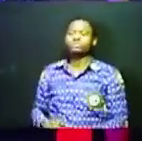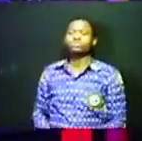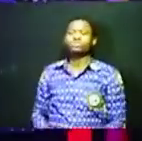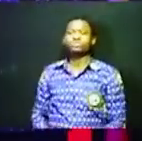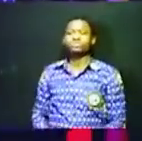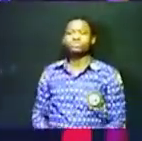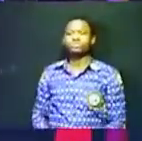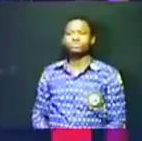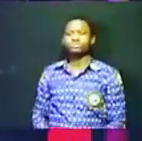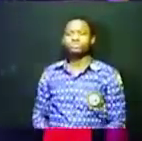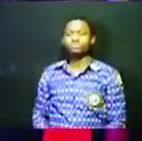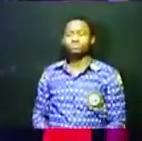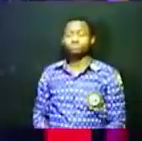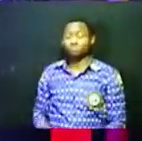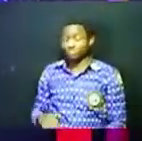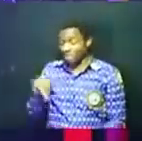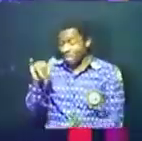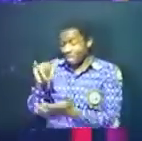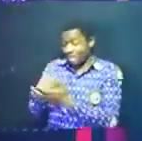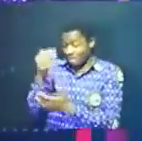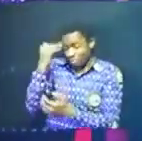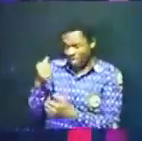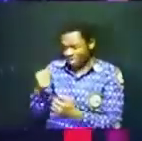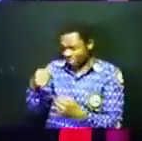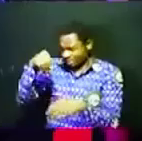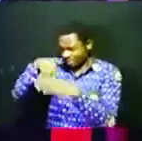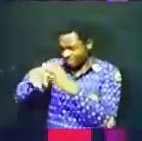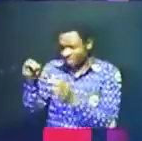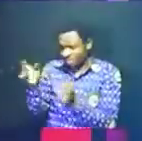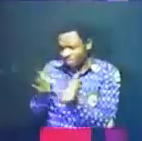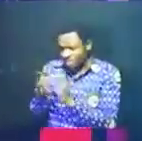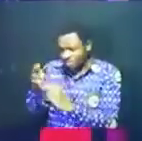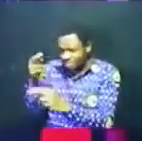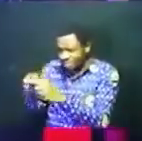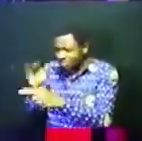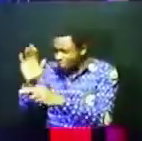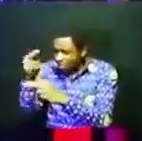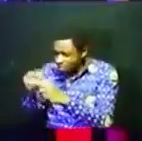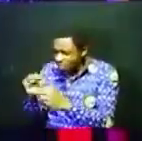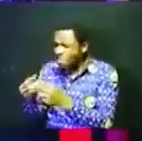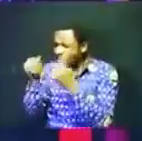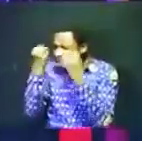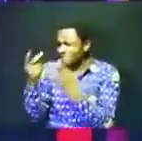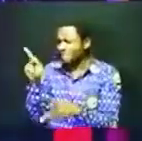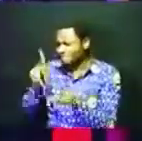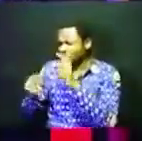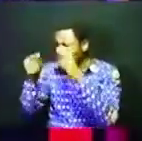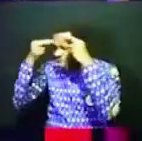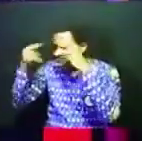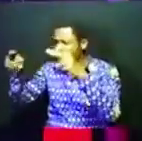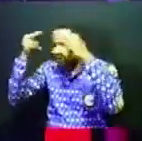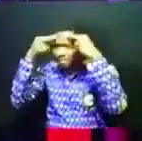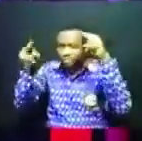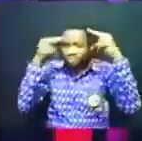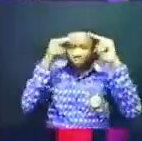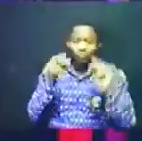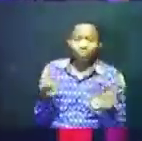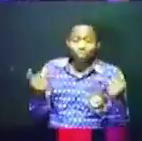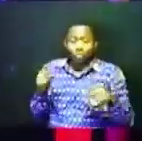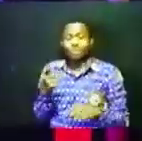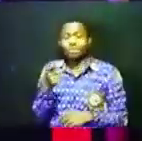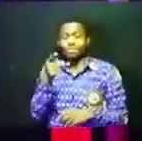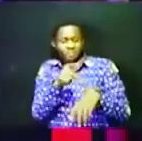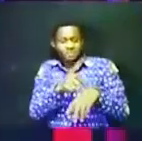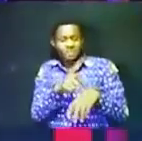See, that is why in the name of Jesus, many things were happening as Peter and Co. were preaching. In the name of Jesus,